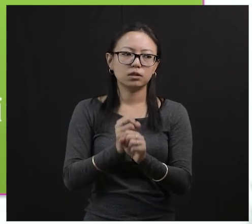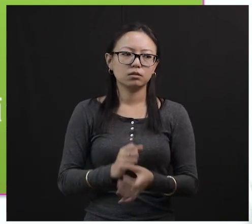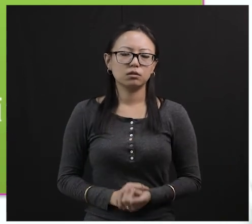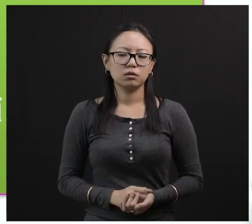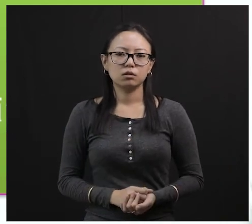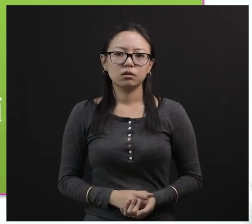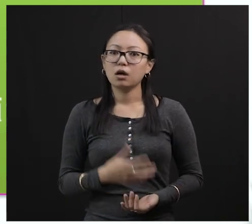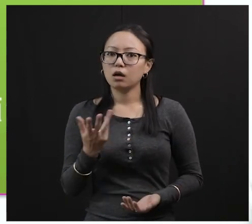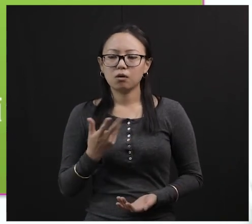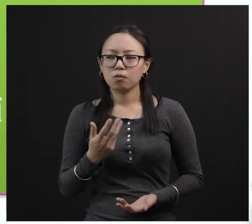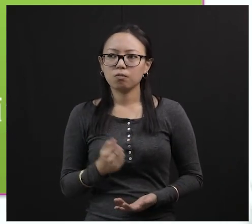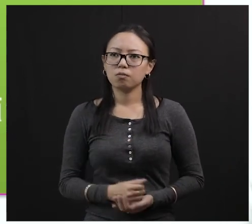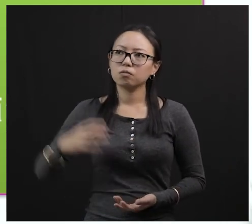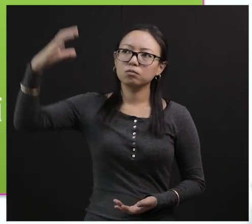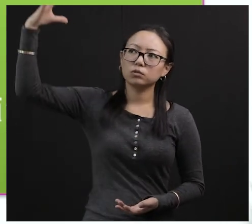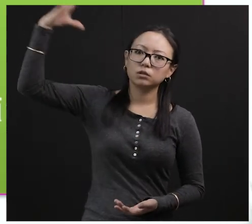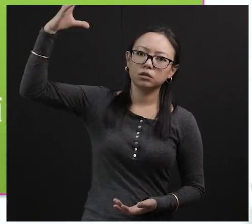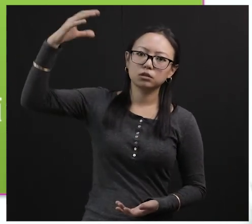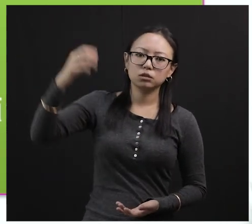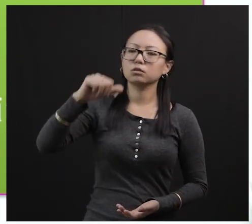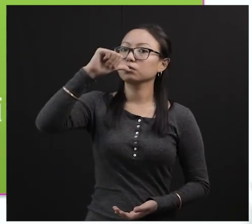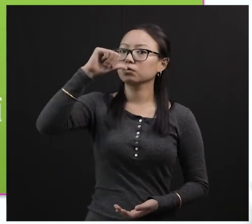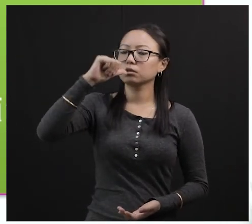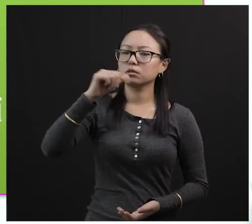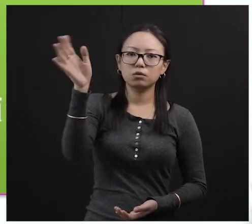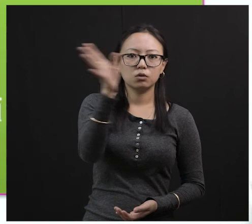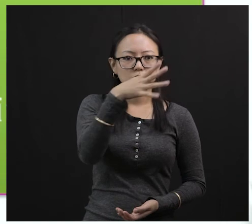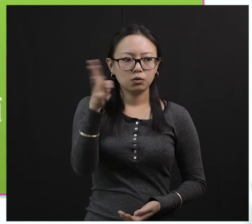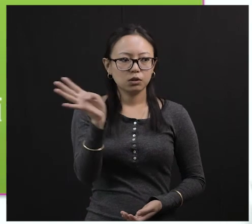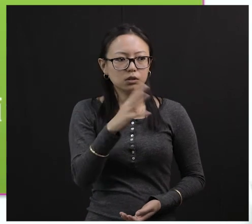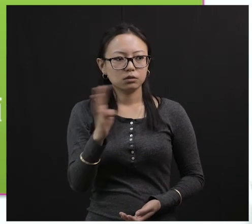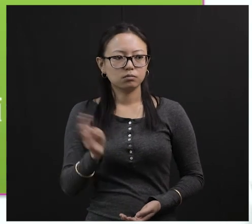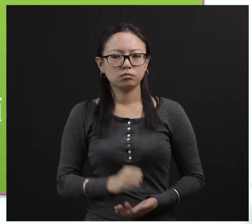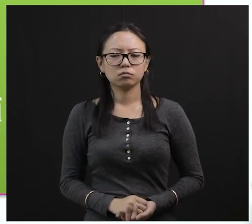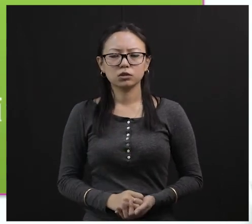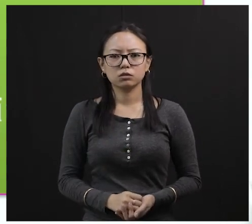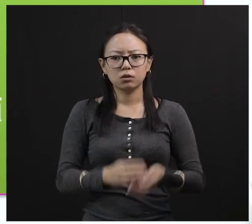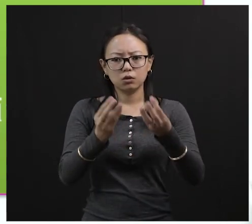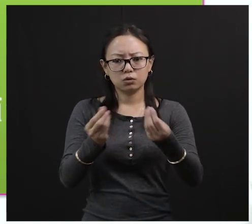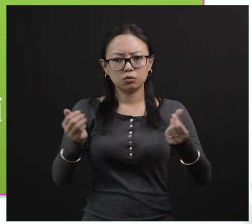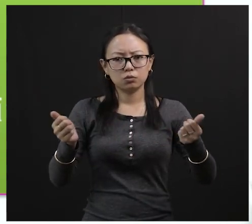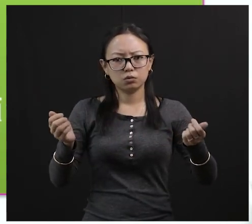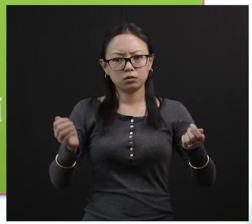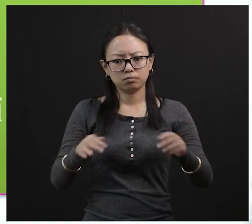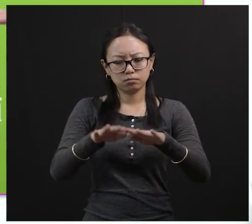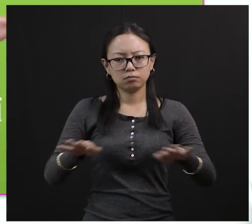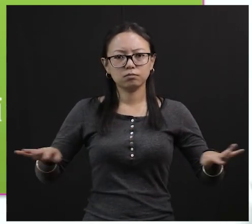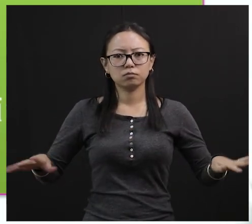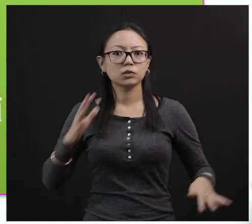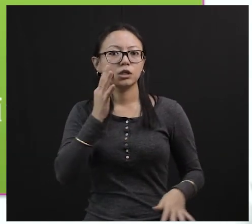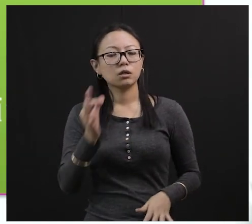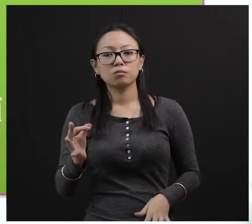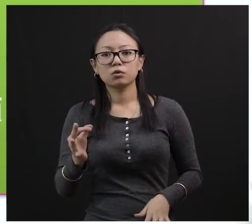wind. Why is soil important to us? The third question. Why is soil important to us? Soil is important to